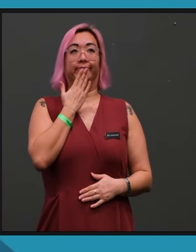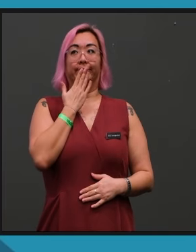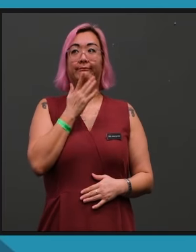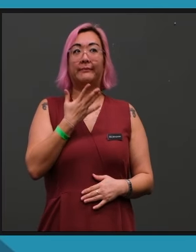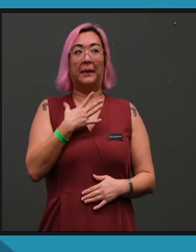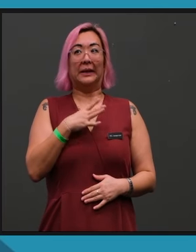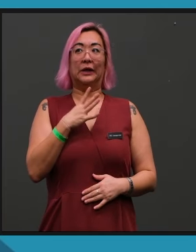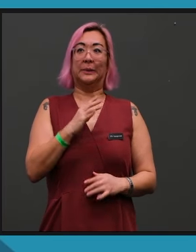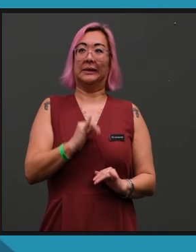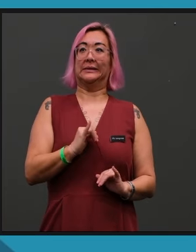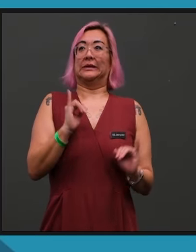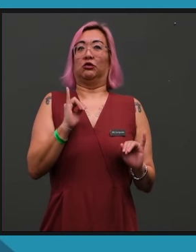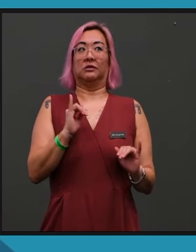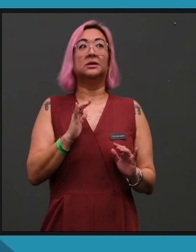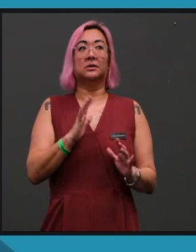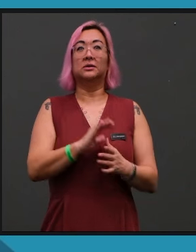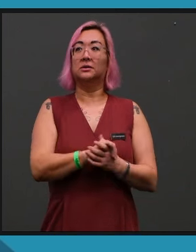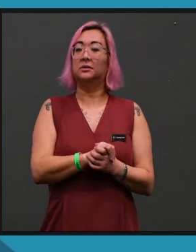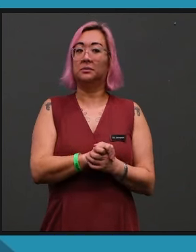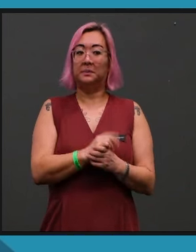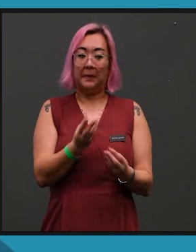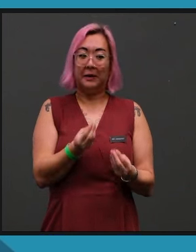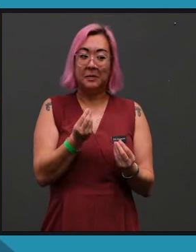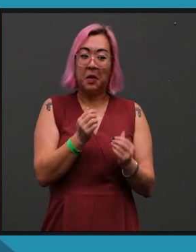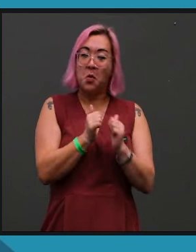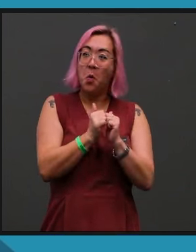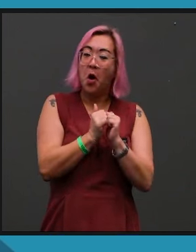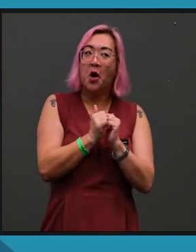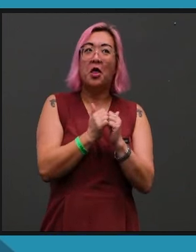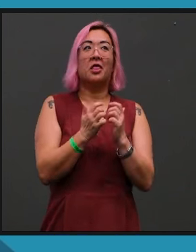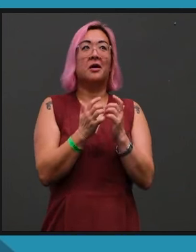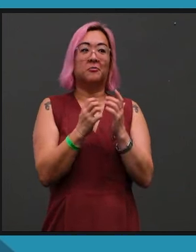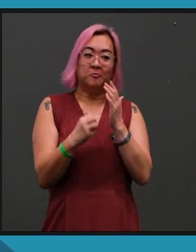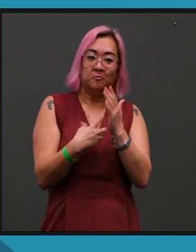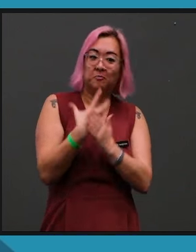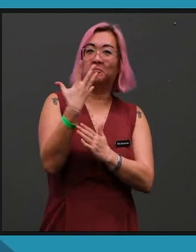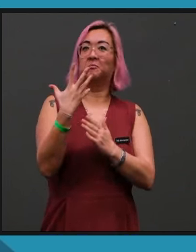something here, and combined with this really nice